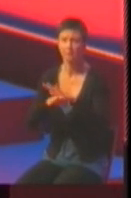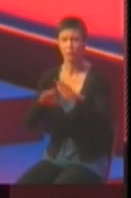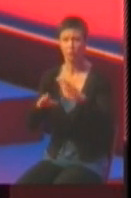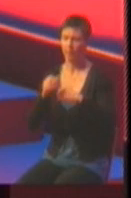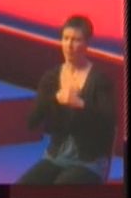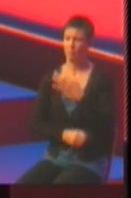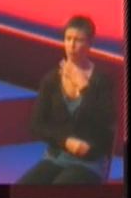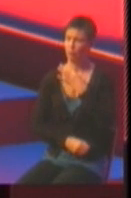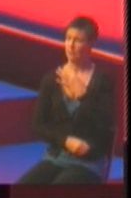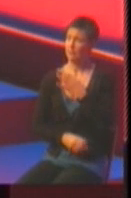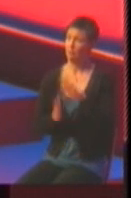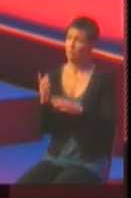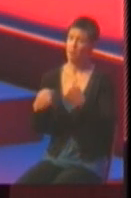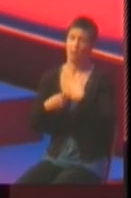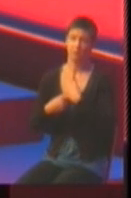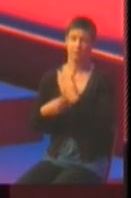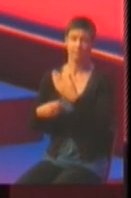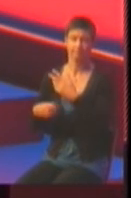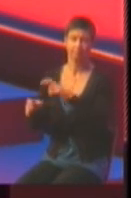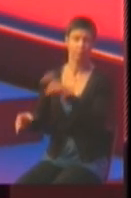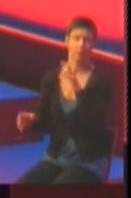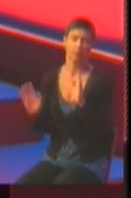our walking away.